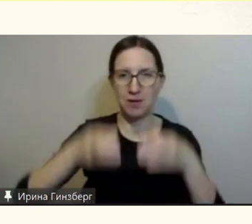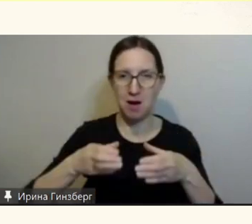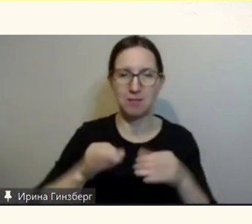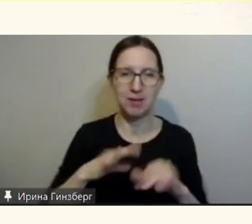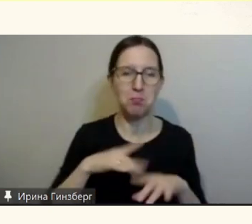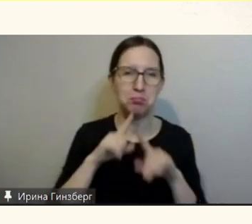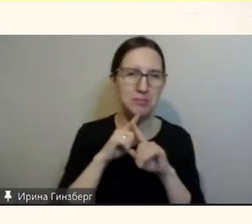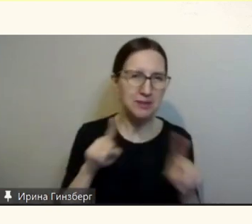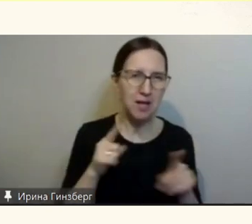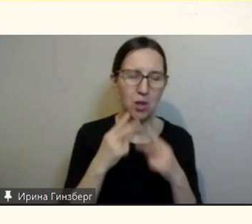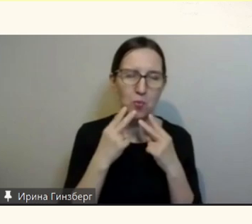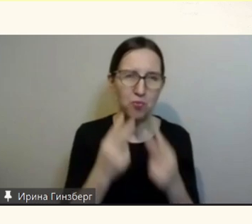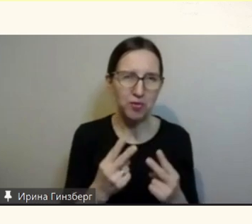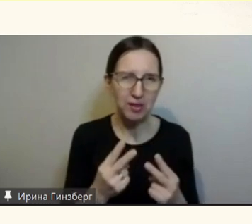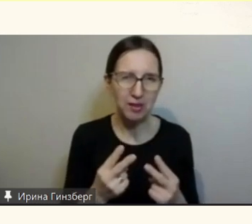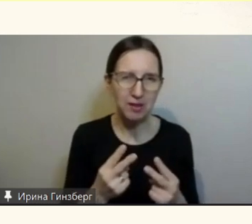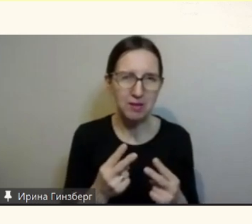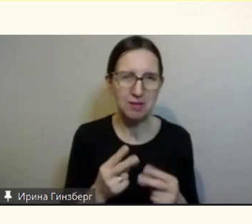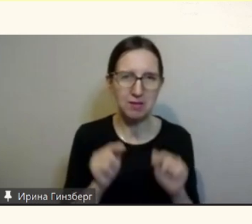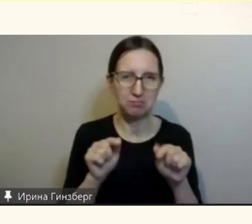in nowhere. So